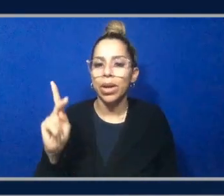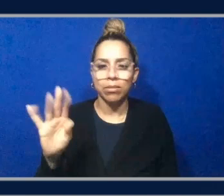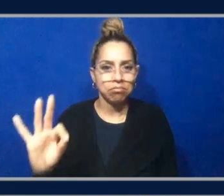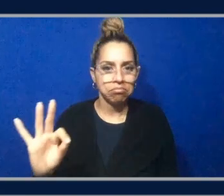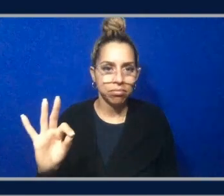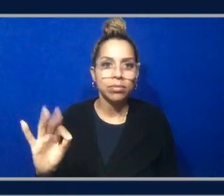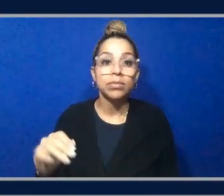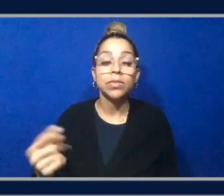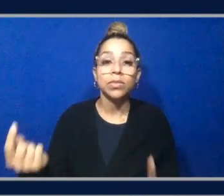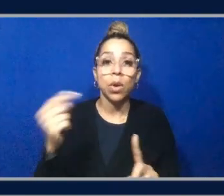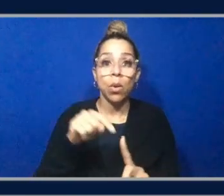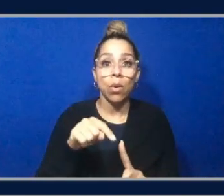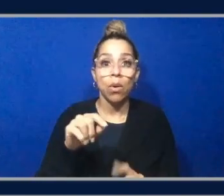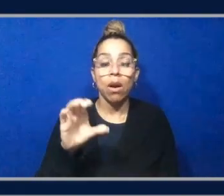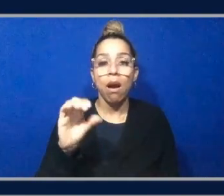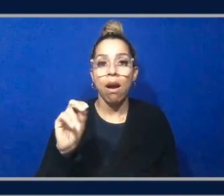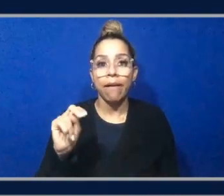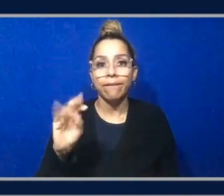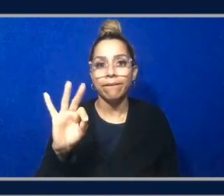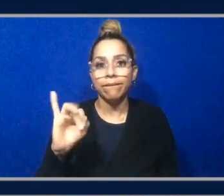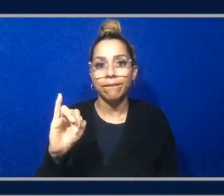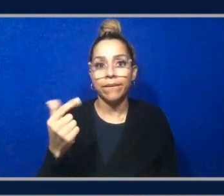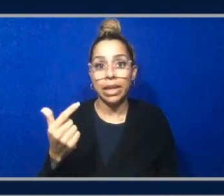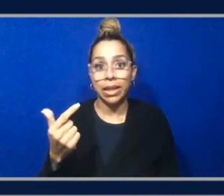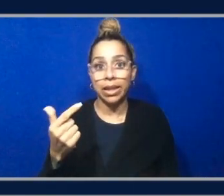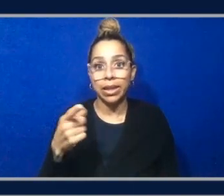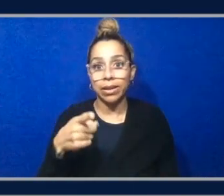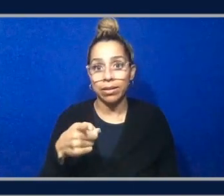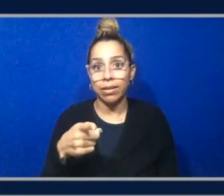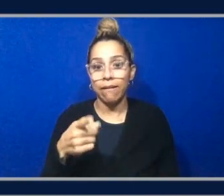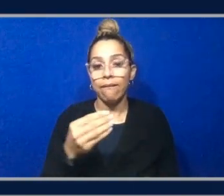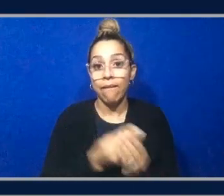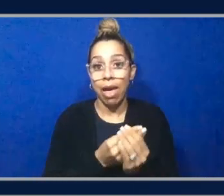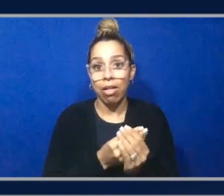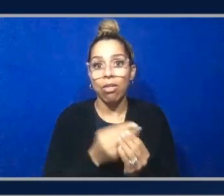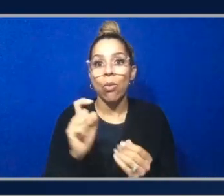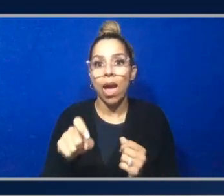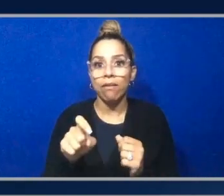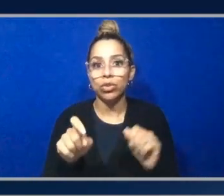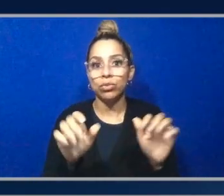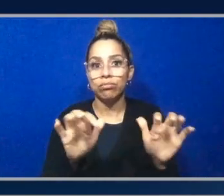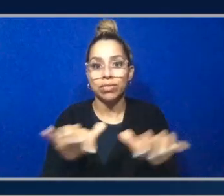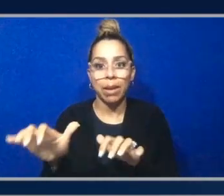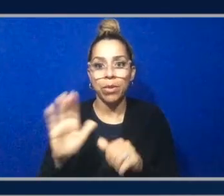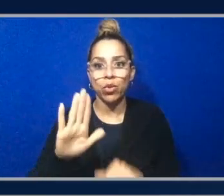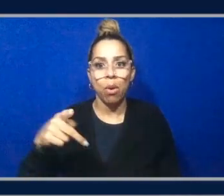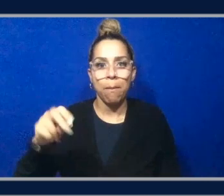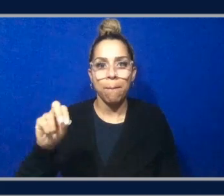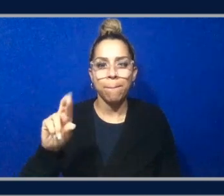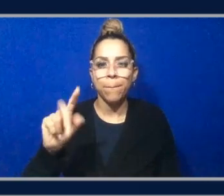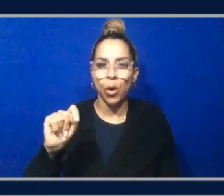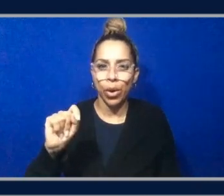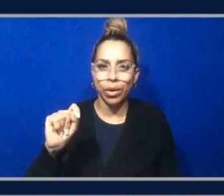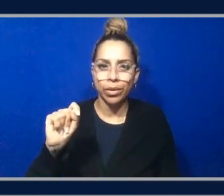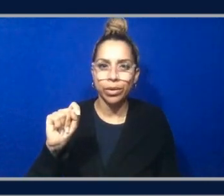In the config file here, you're gonna have to put your port for